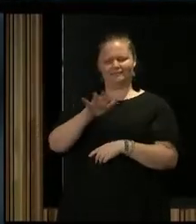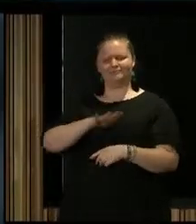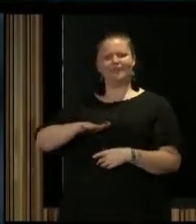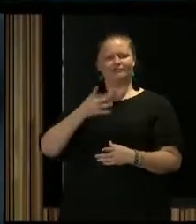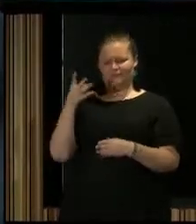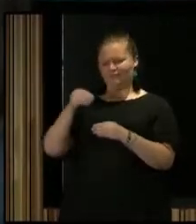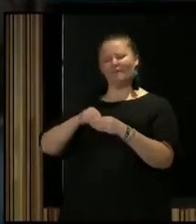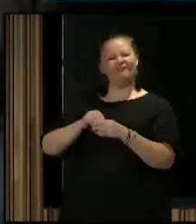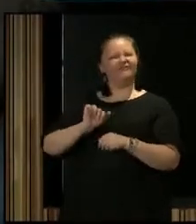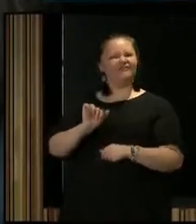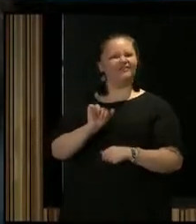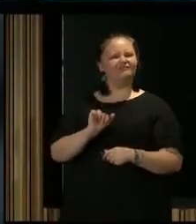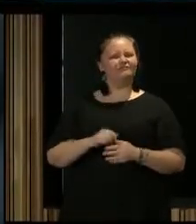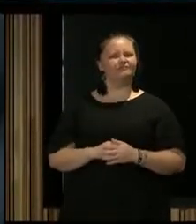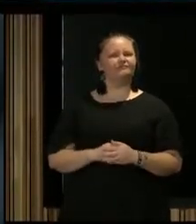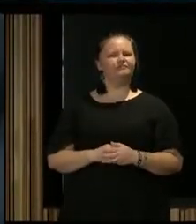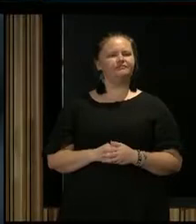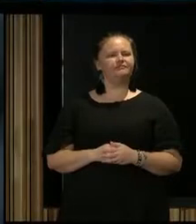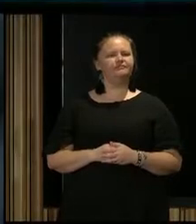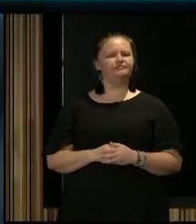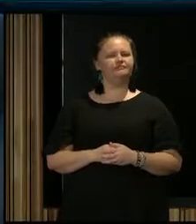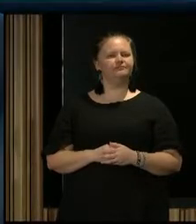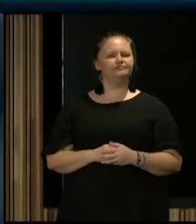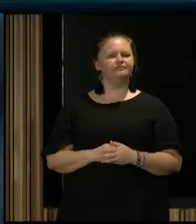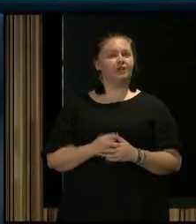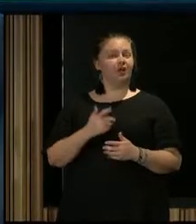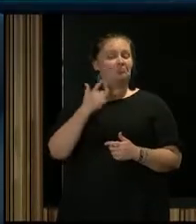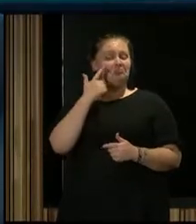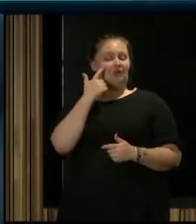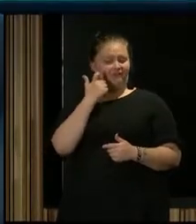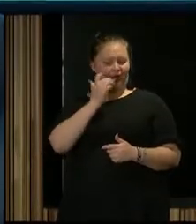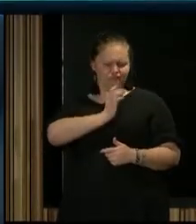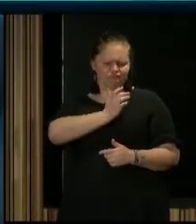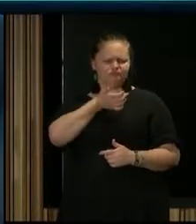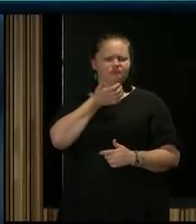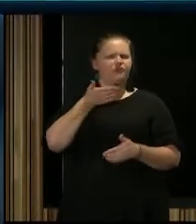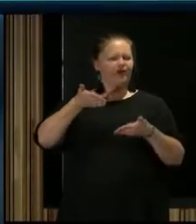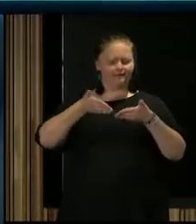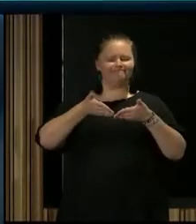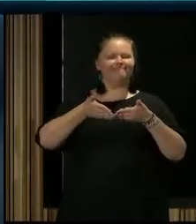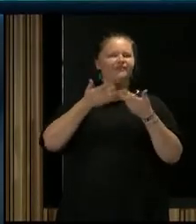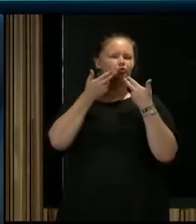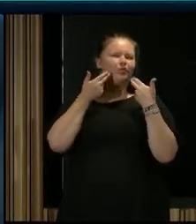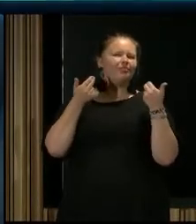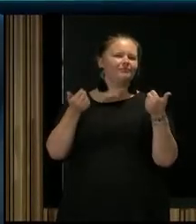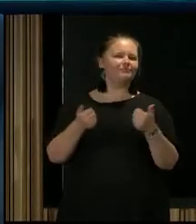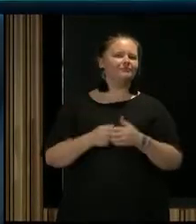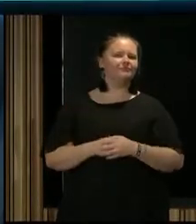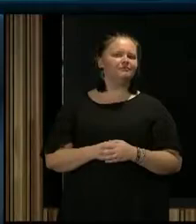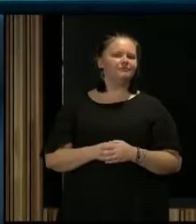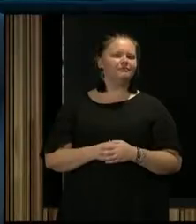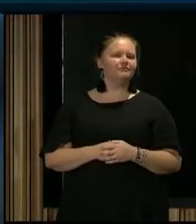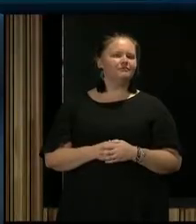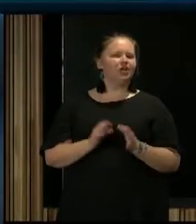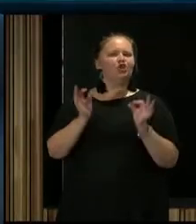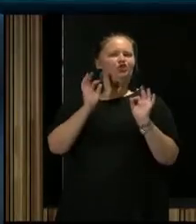in. And so what I find really interesting about funeral singing is that you are not